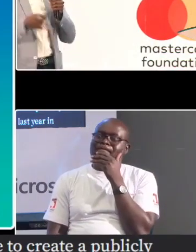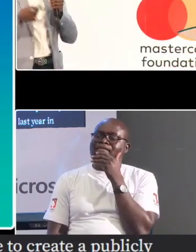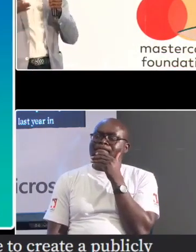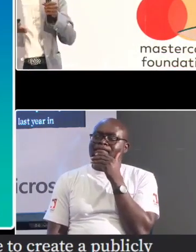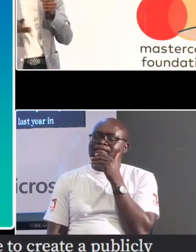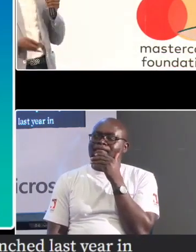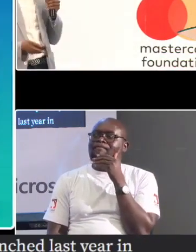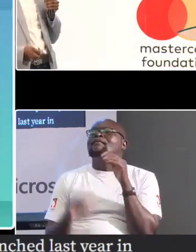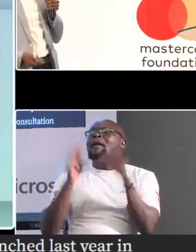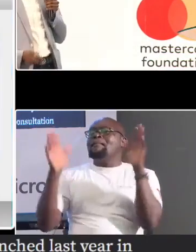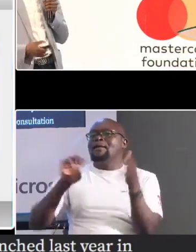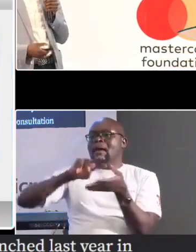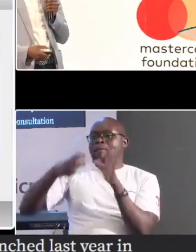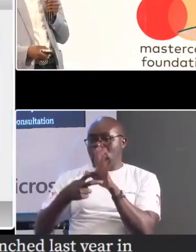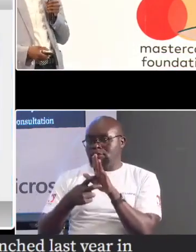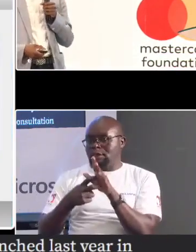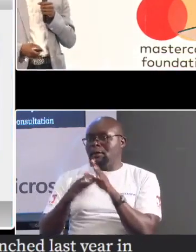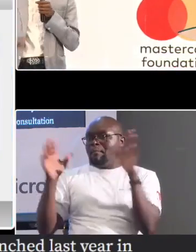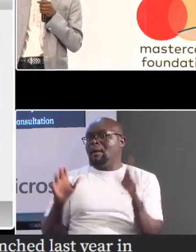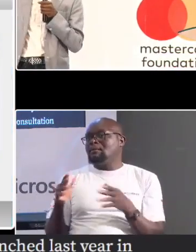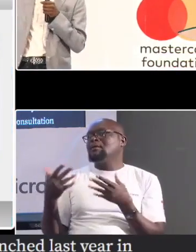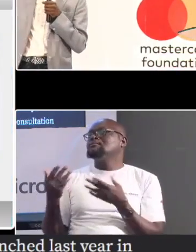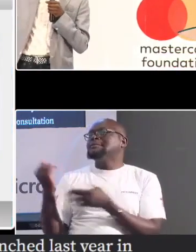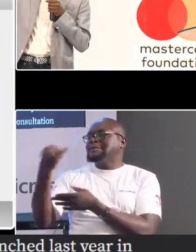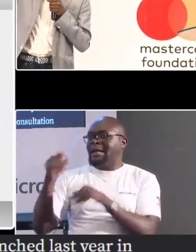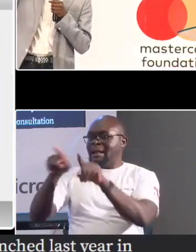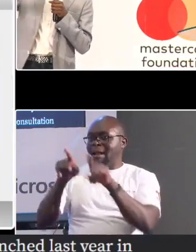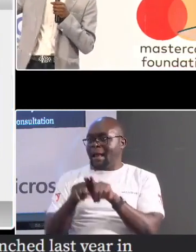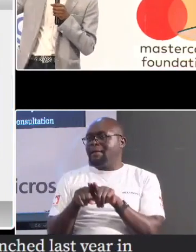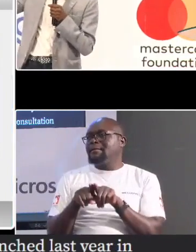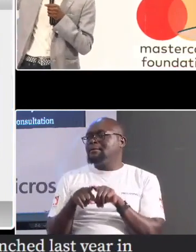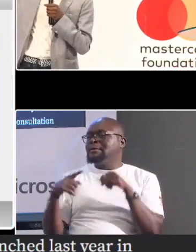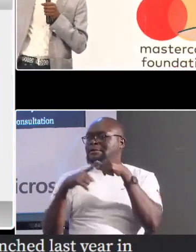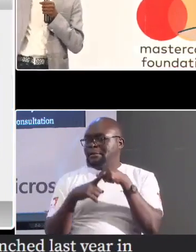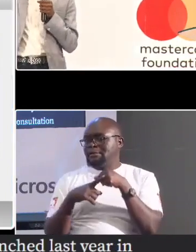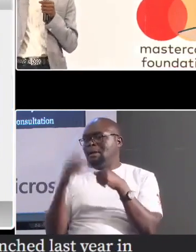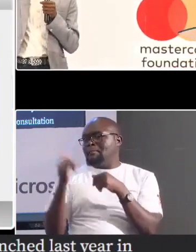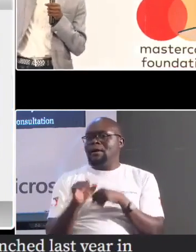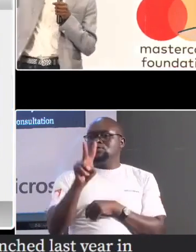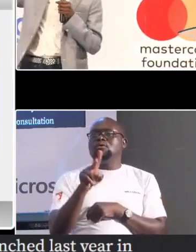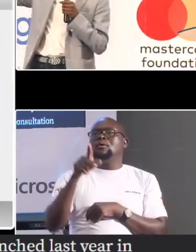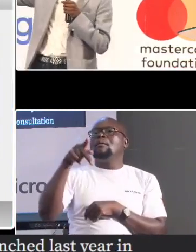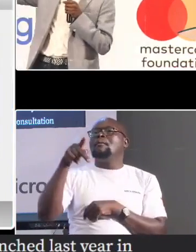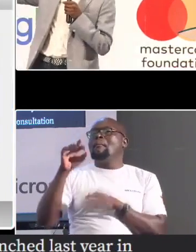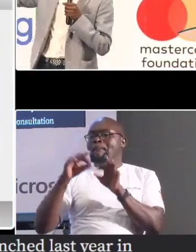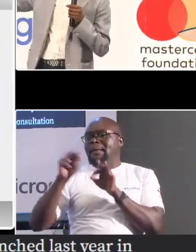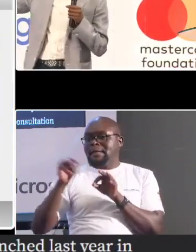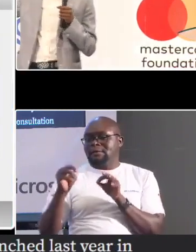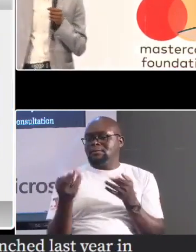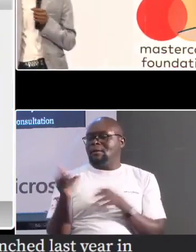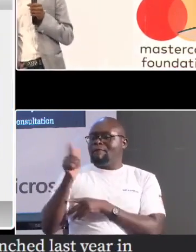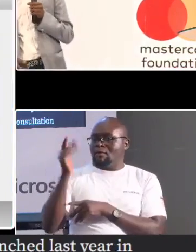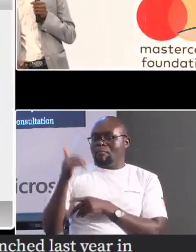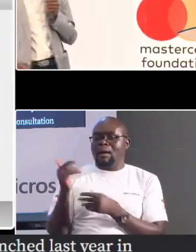even in major projects, major UX design, like a 6-meter by 2-meter video wall for an